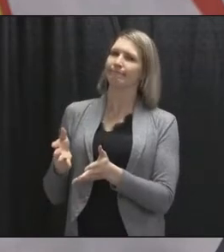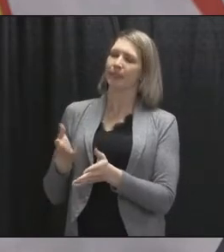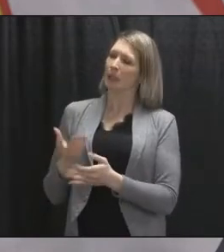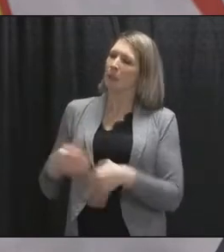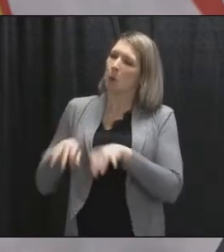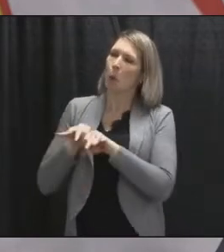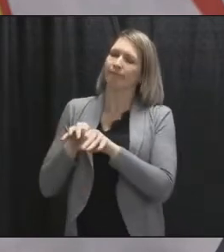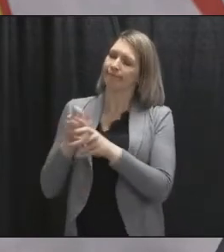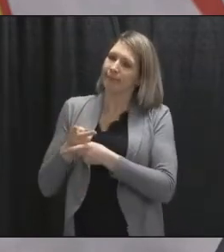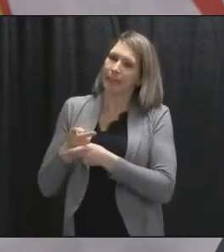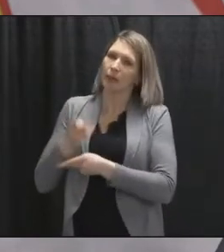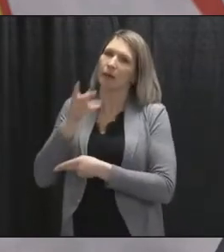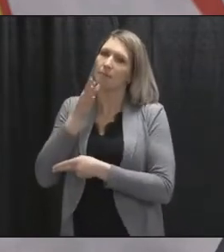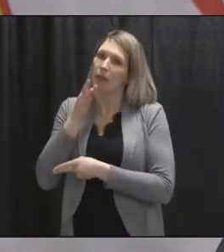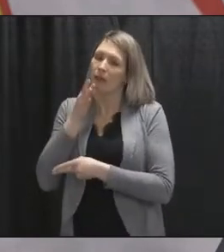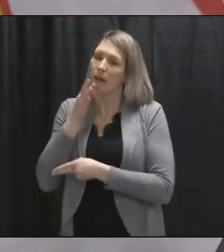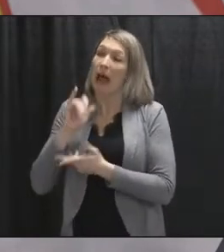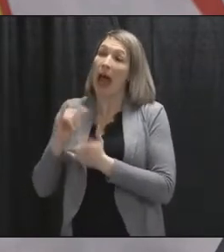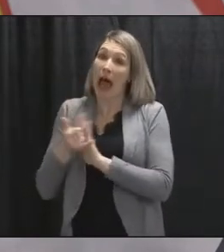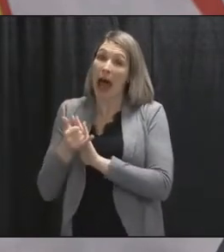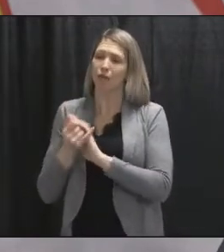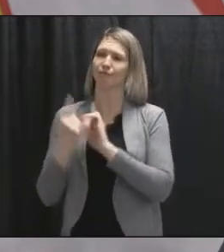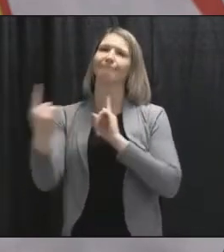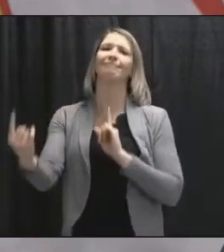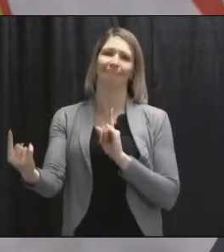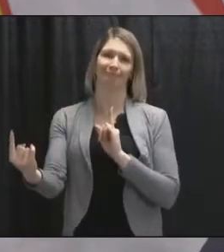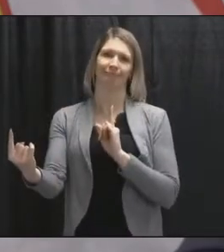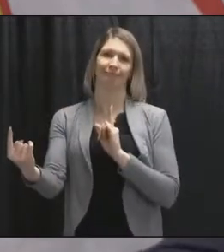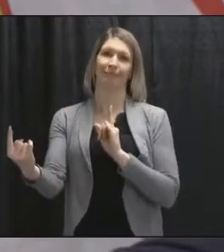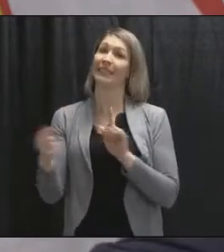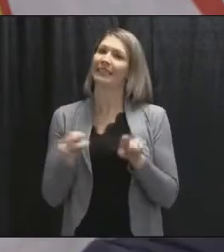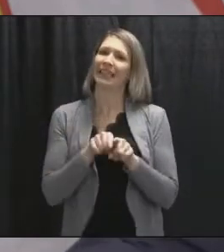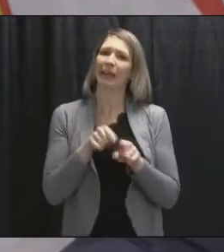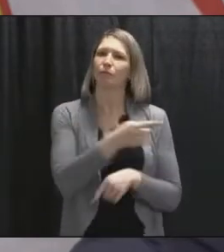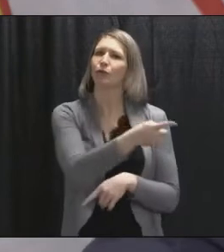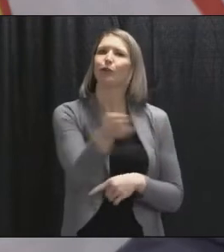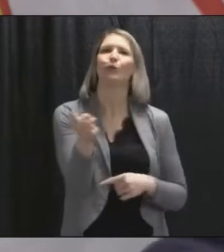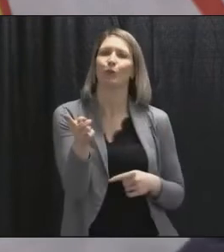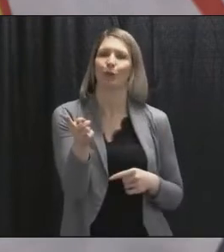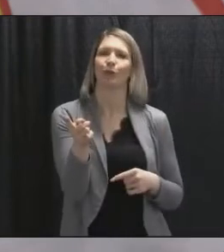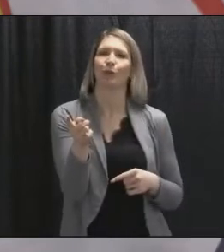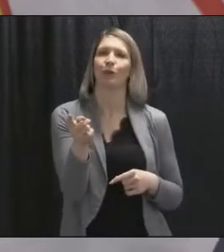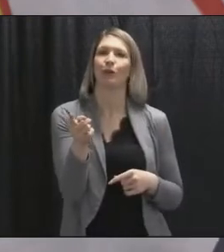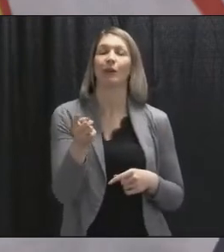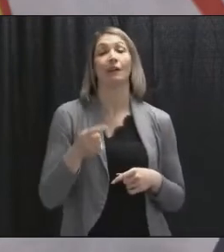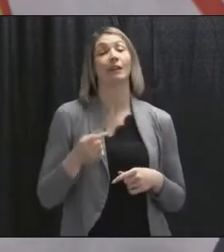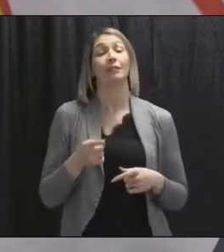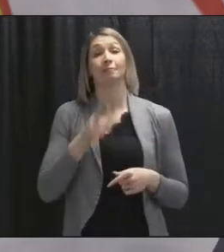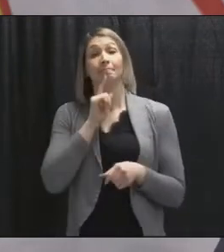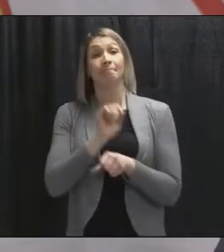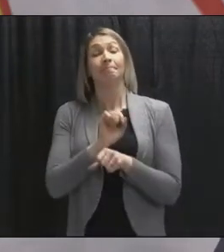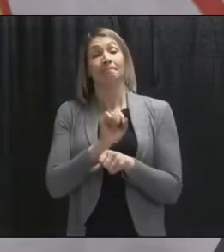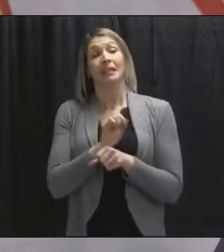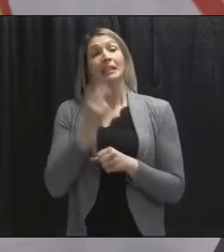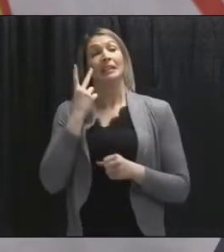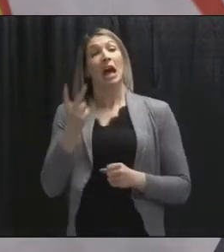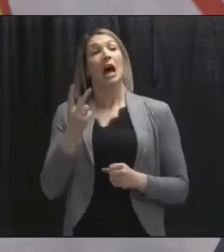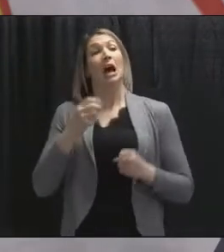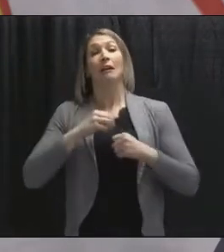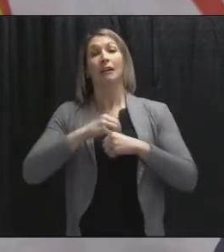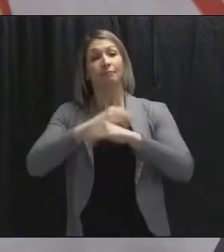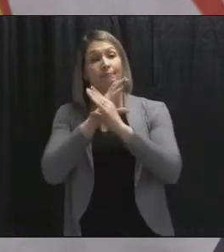guidelines. Now, we've been adjusting through FaceTime, talking on the phone more, some of you waving through